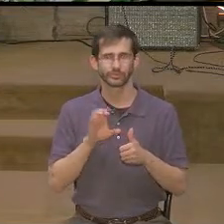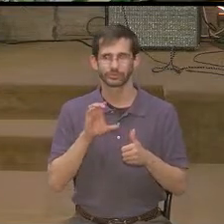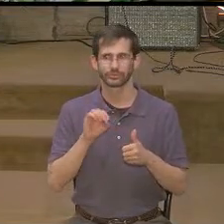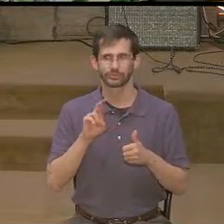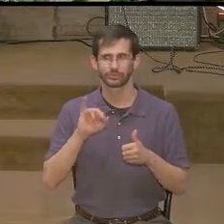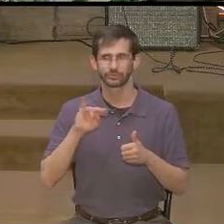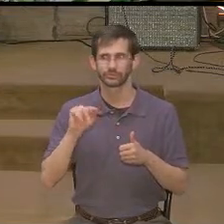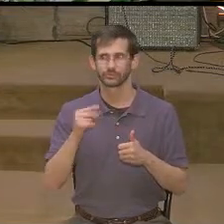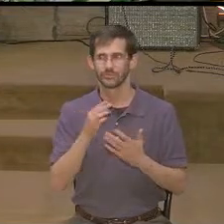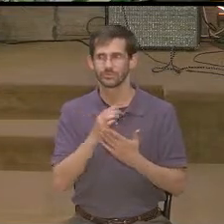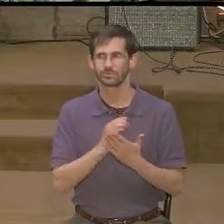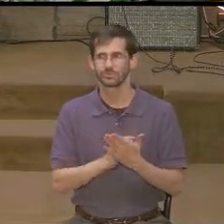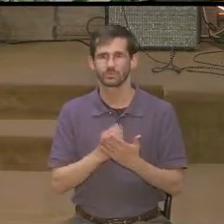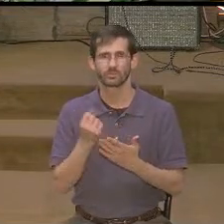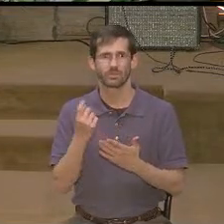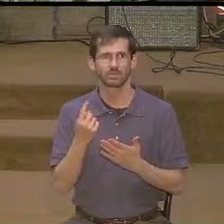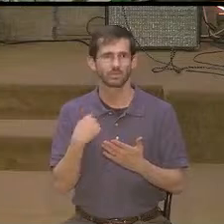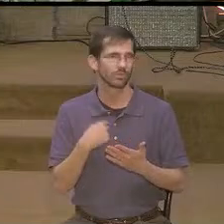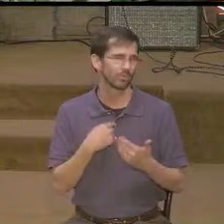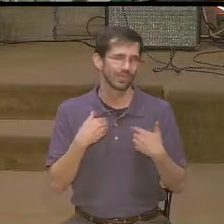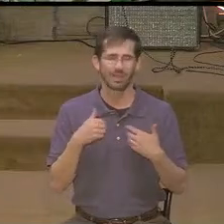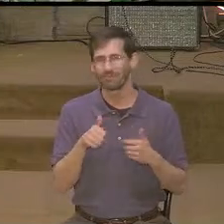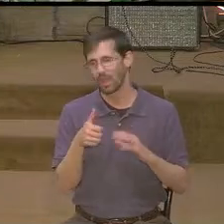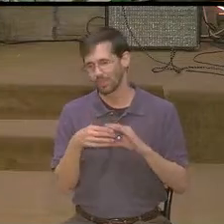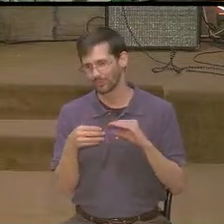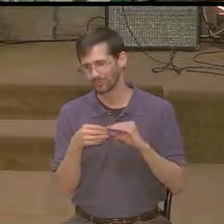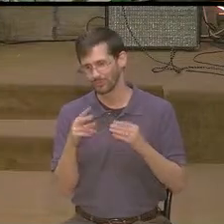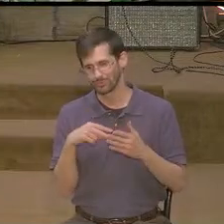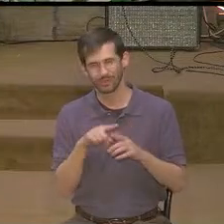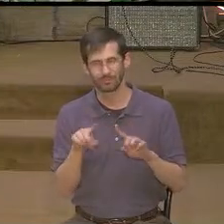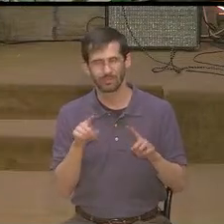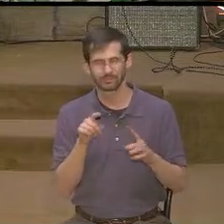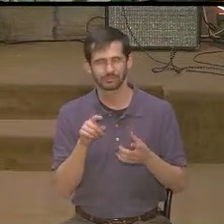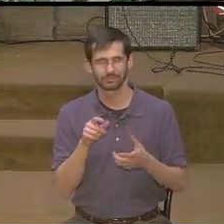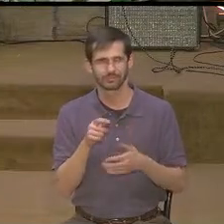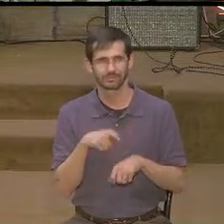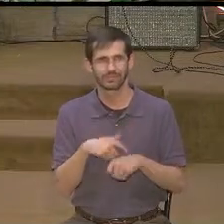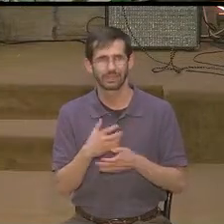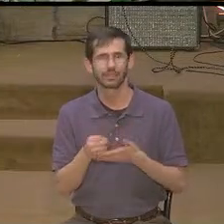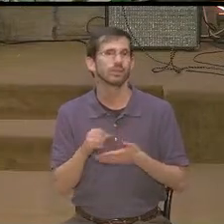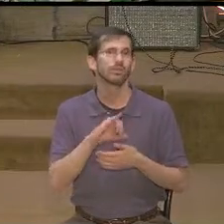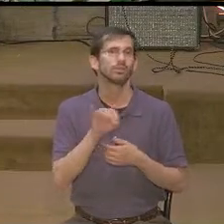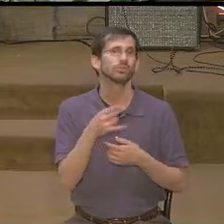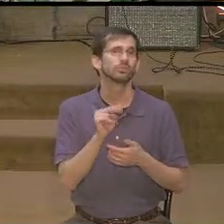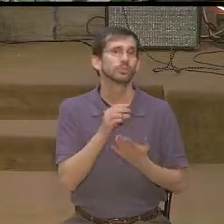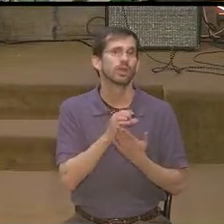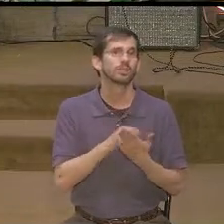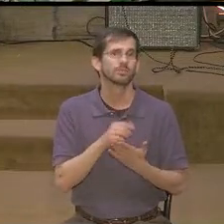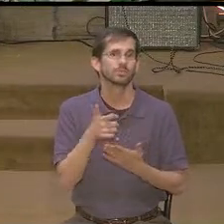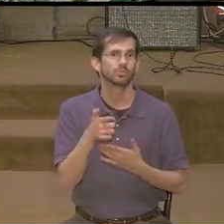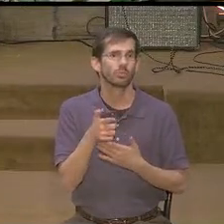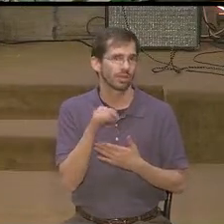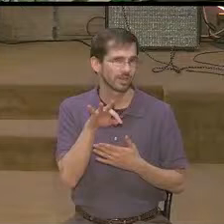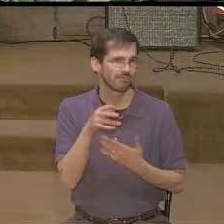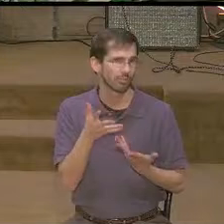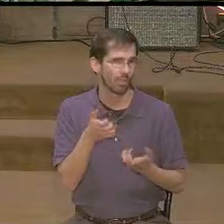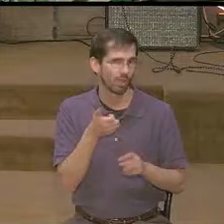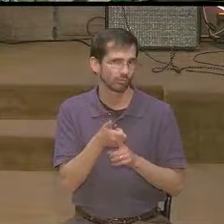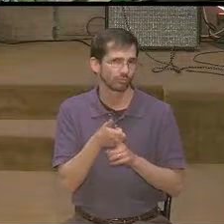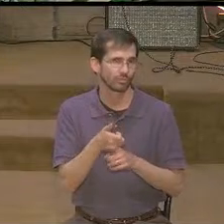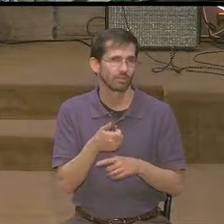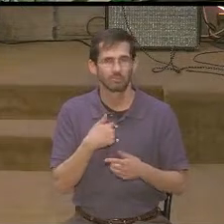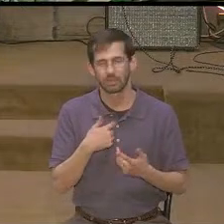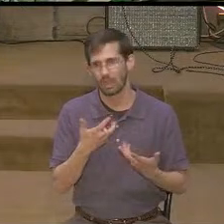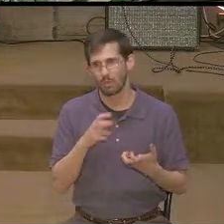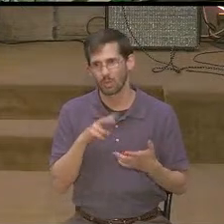11. We had other accounts to read, but now I'm out of time now. So you can read John 21 if you like on your own time. I